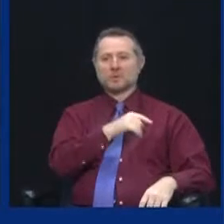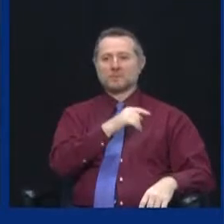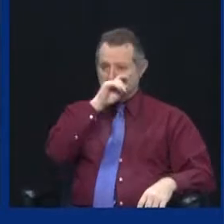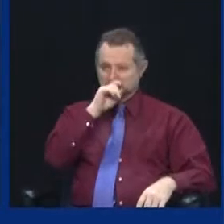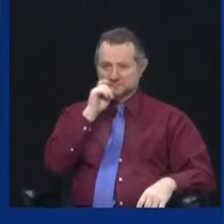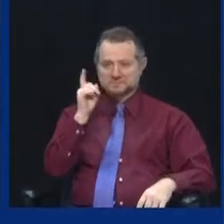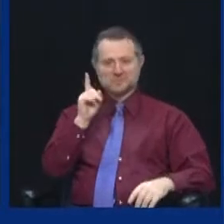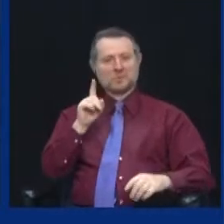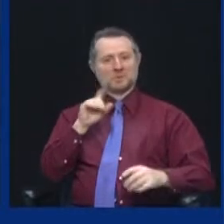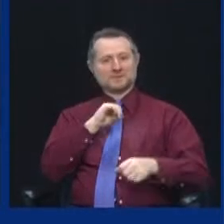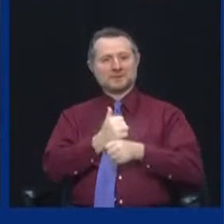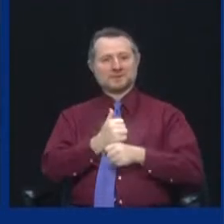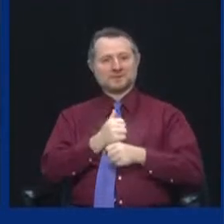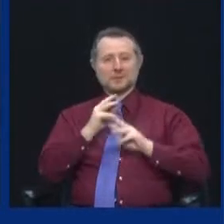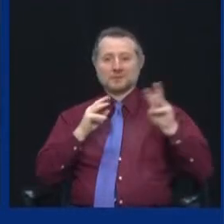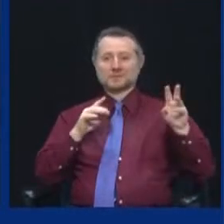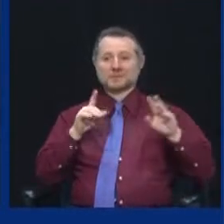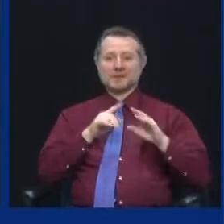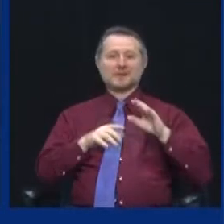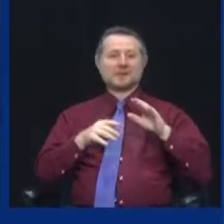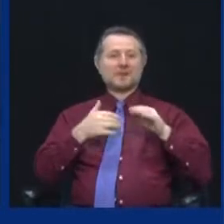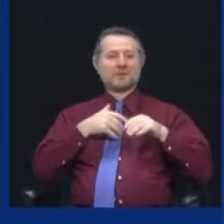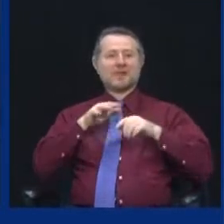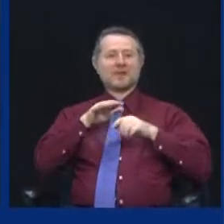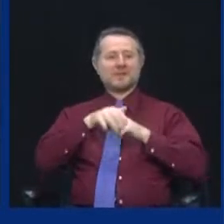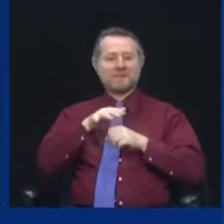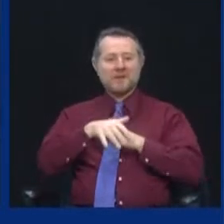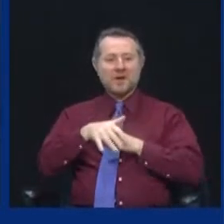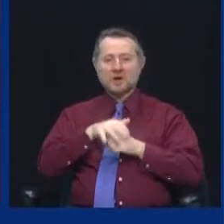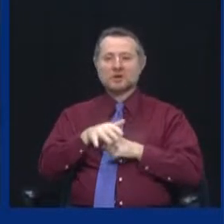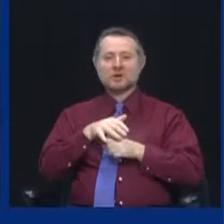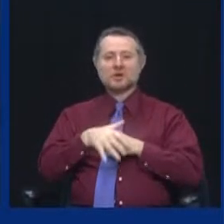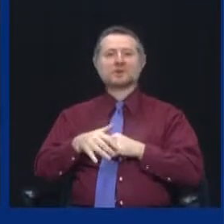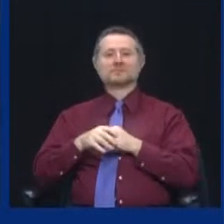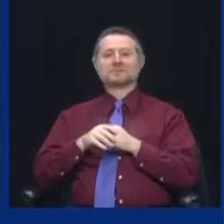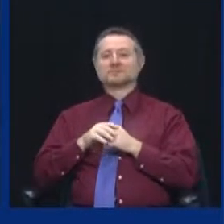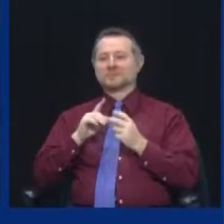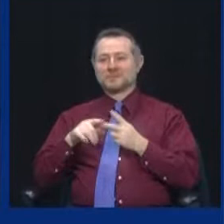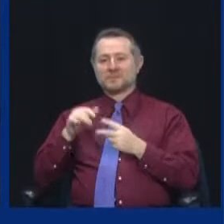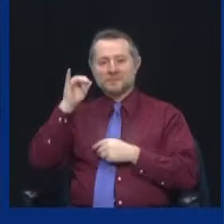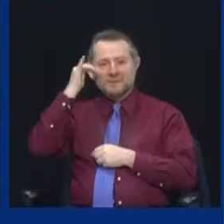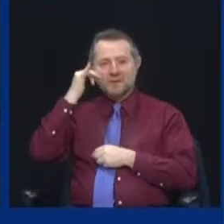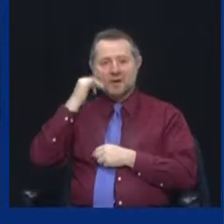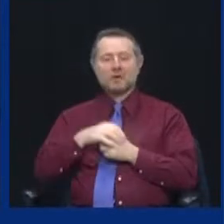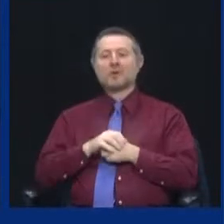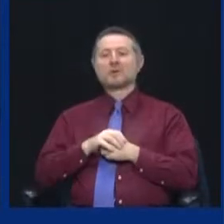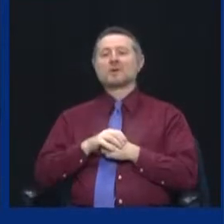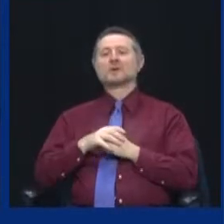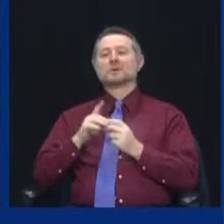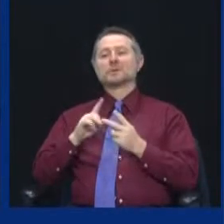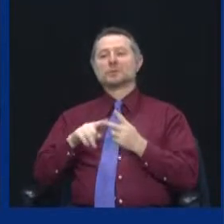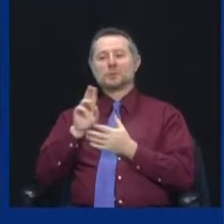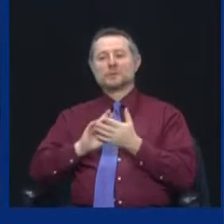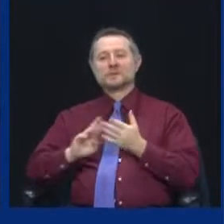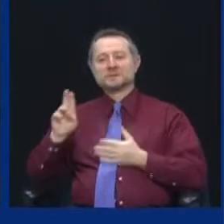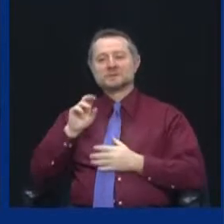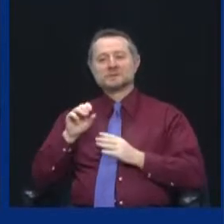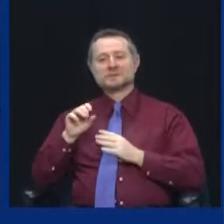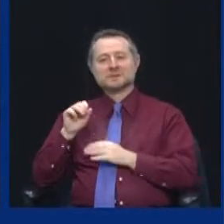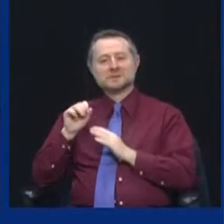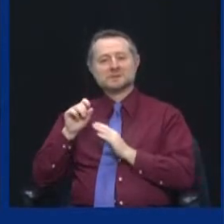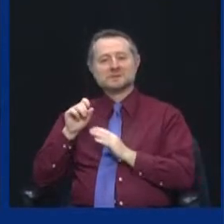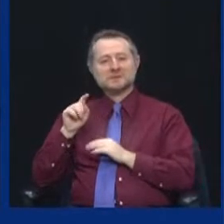centers: Niagara Falls, Buffalo, University Station, Utica